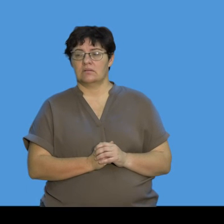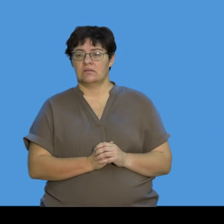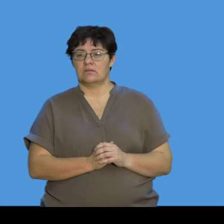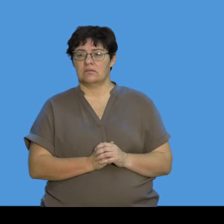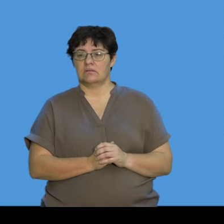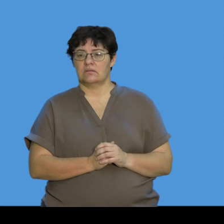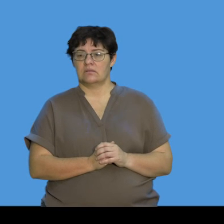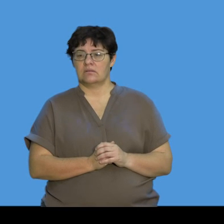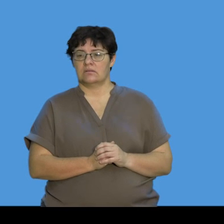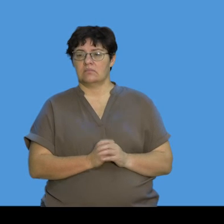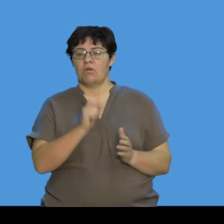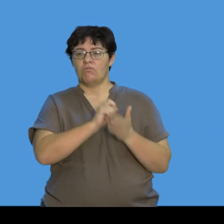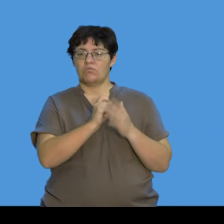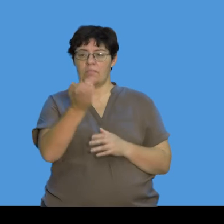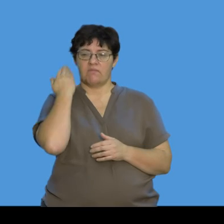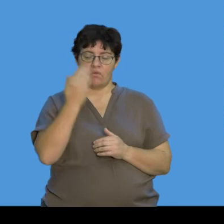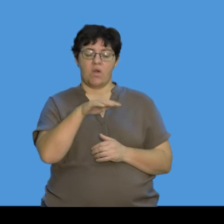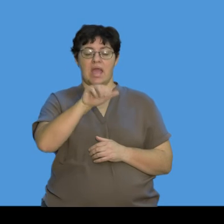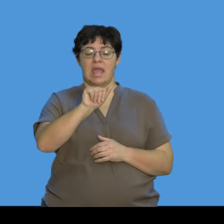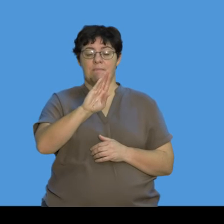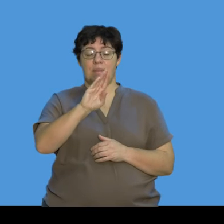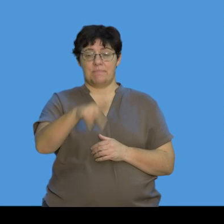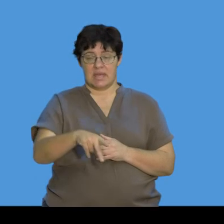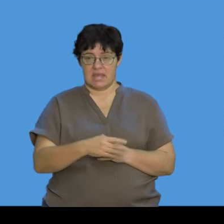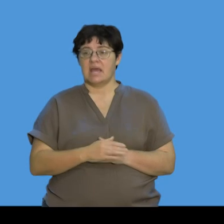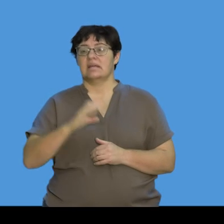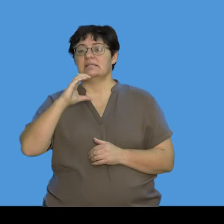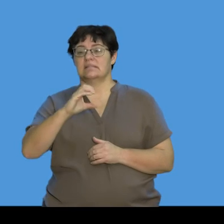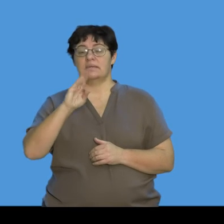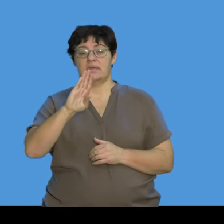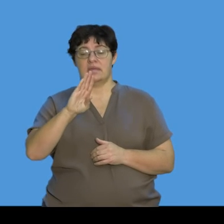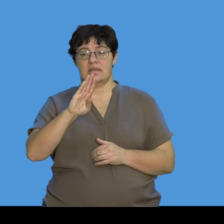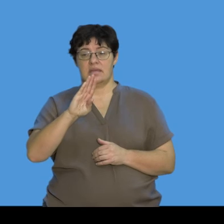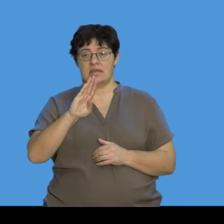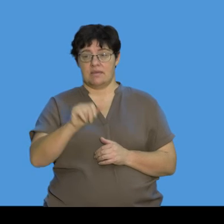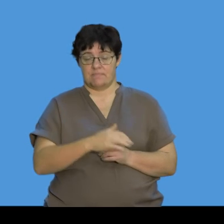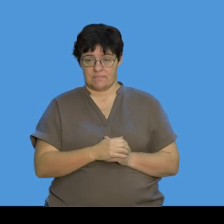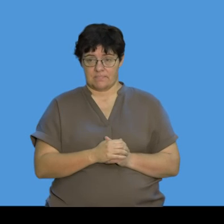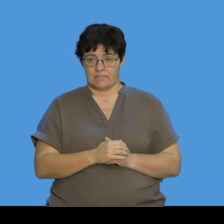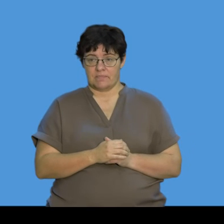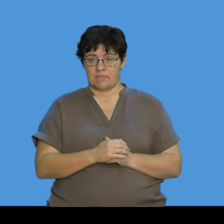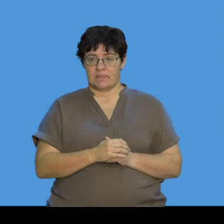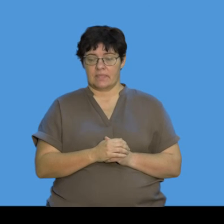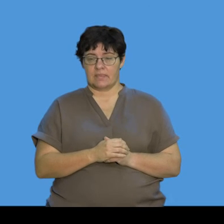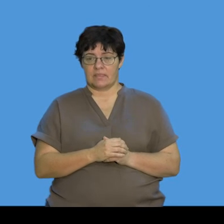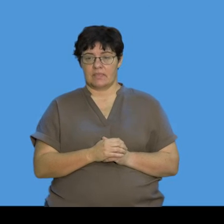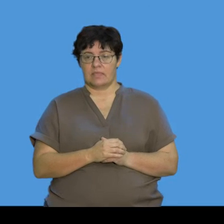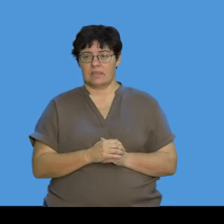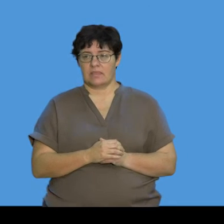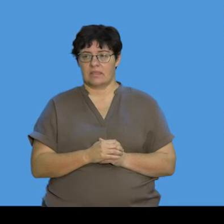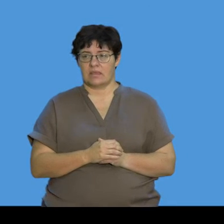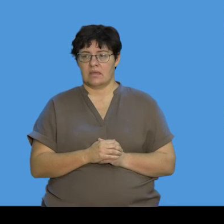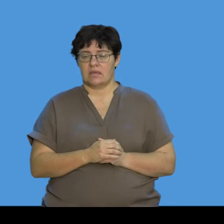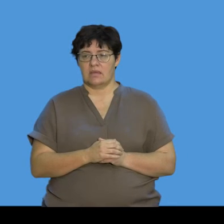the ratios that we wrote. It's ABP and CBA. So I'm just going to write them here. It's